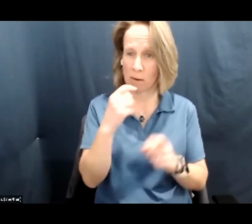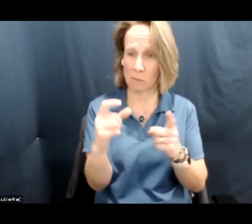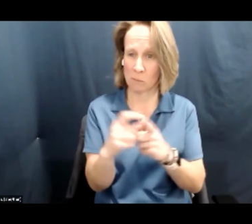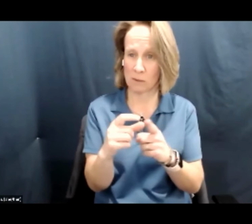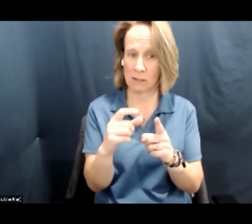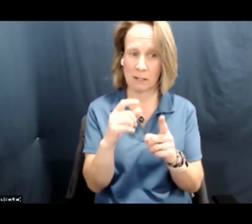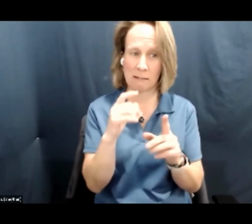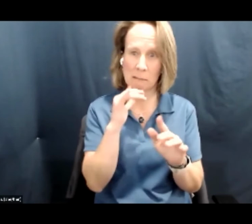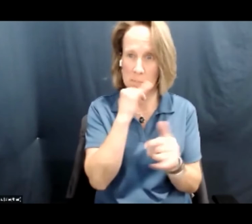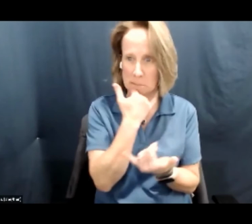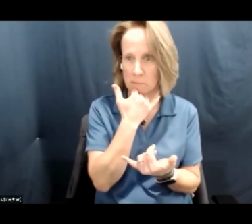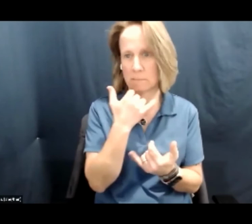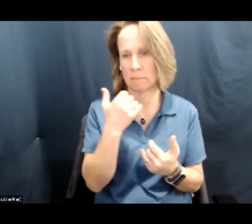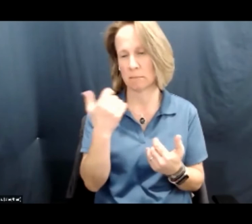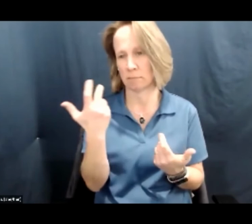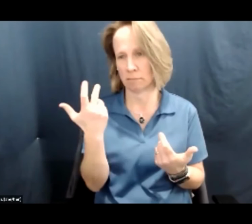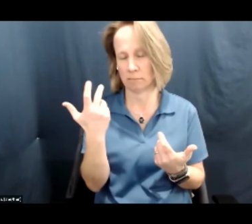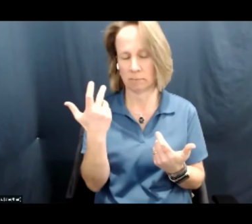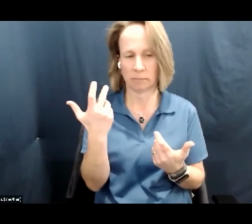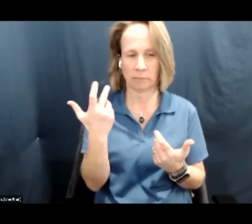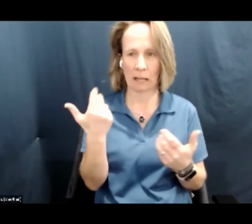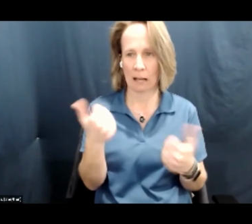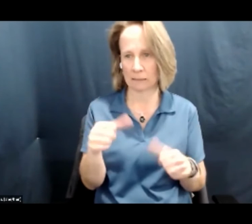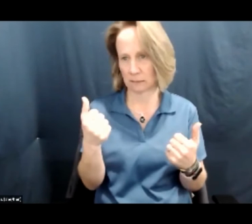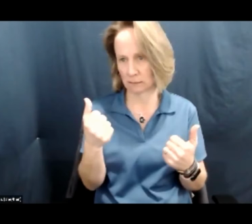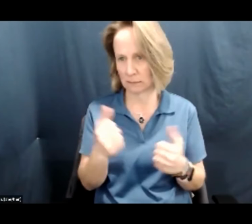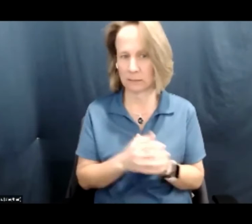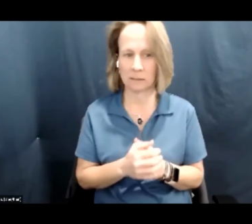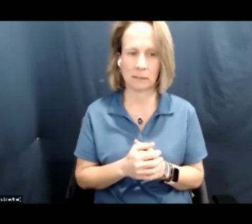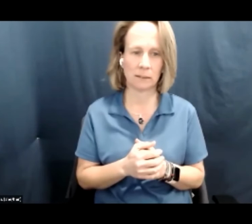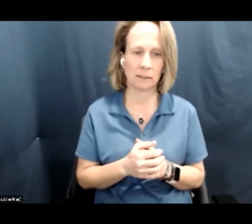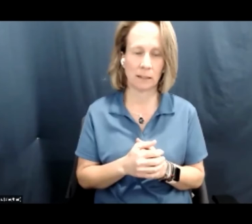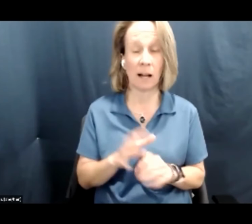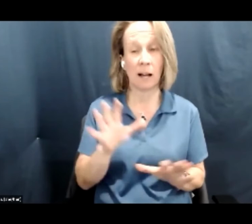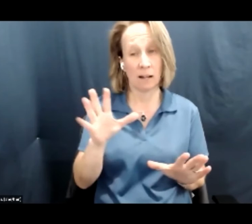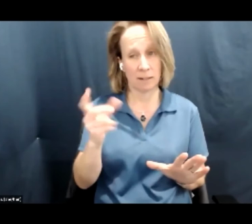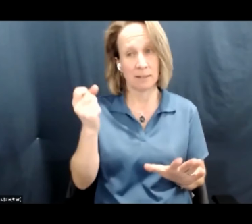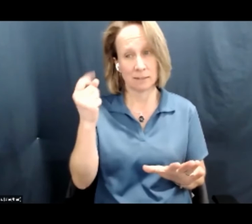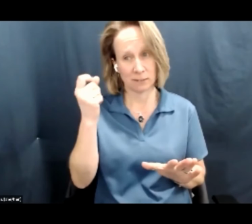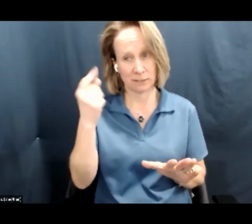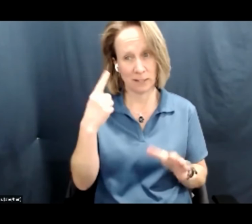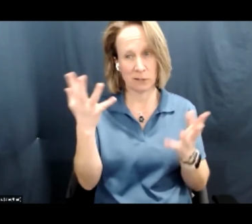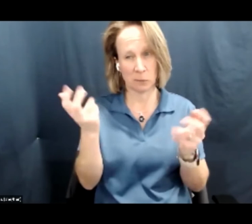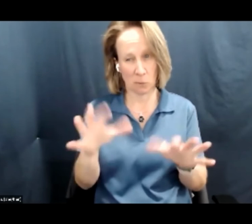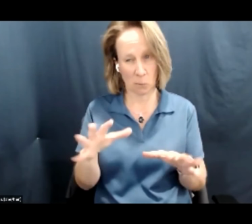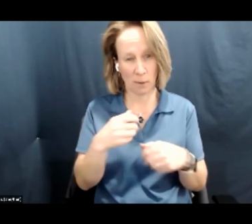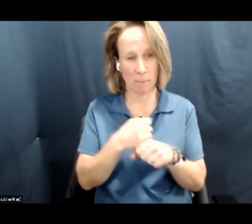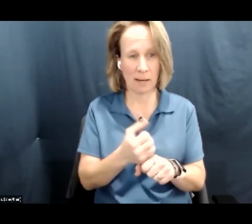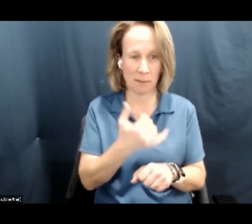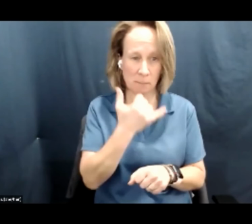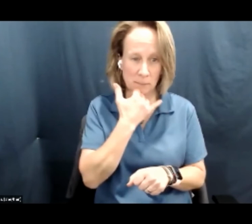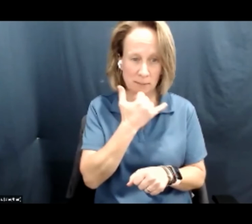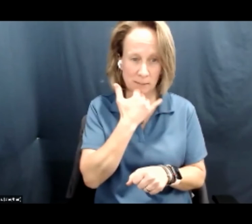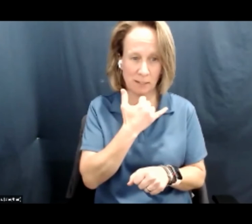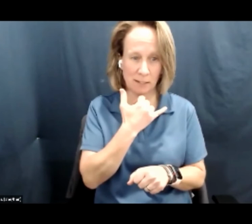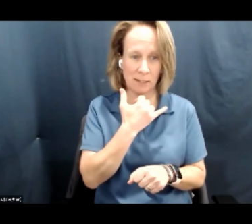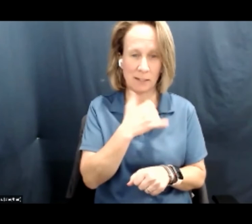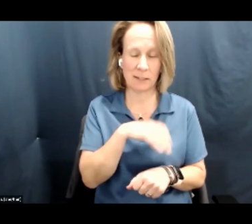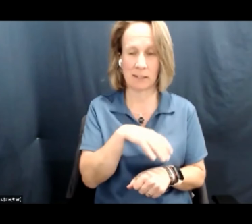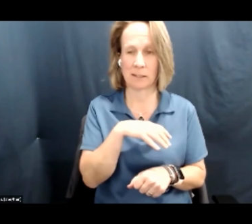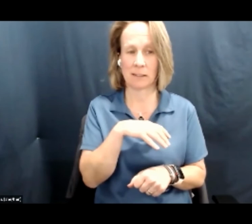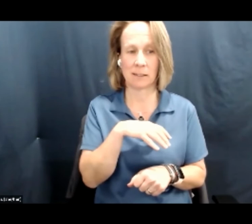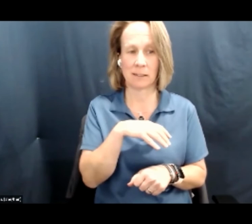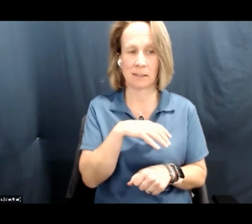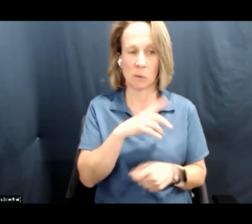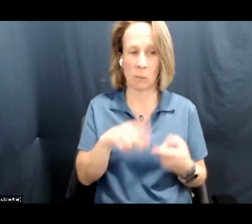with a client, absolutely. I definitely understand the feeling of not wanting to make a mistake when we're a little bit outside of our comfort zone.